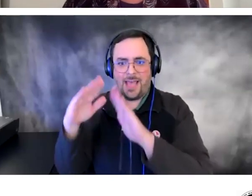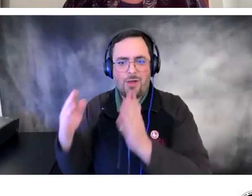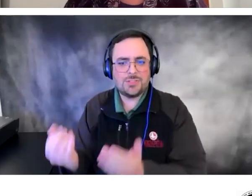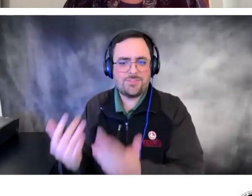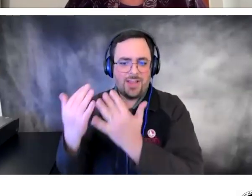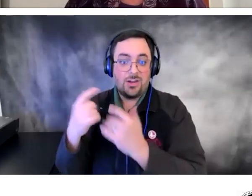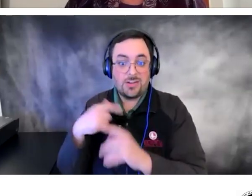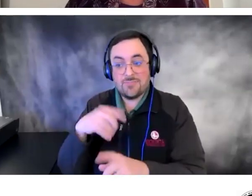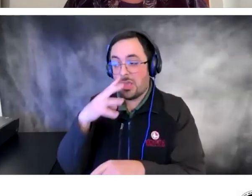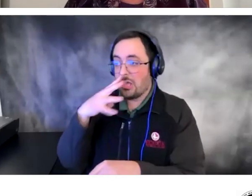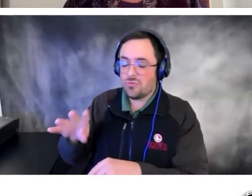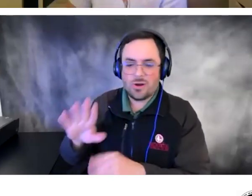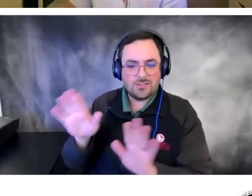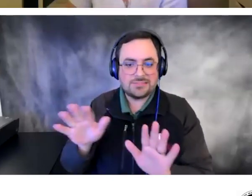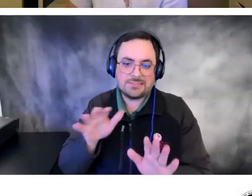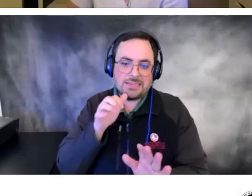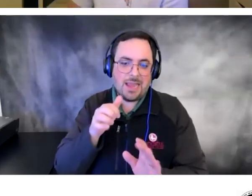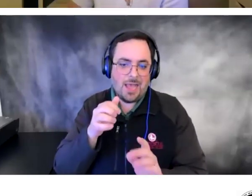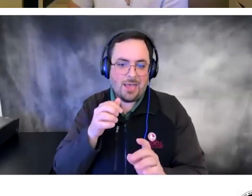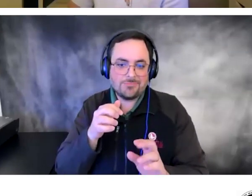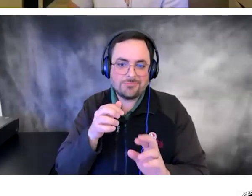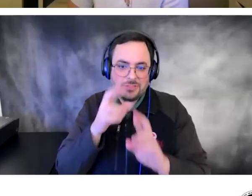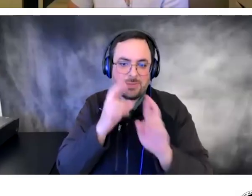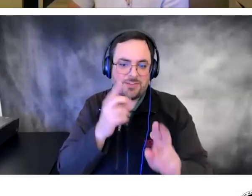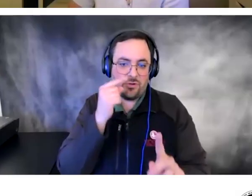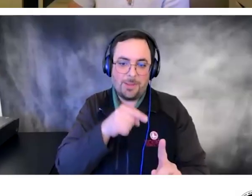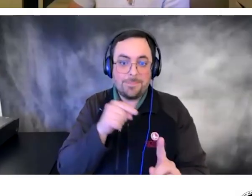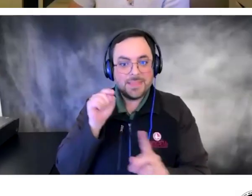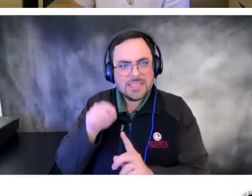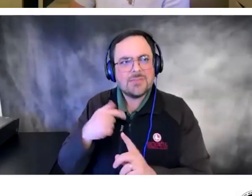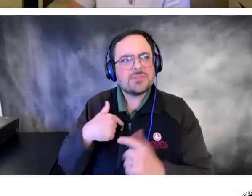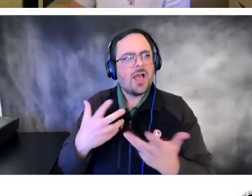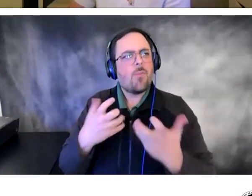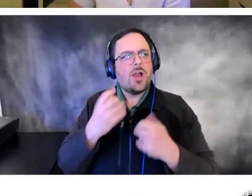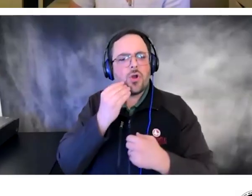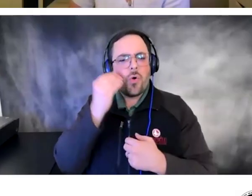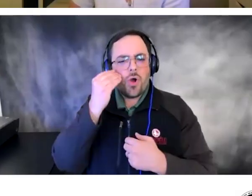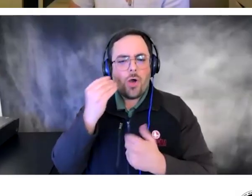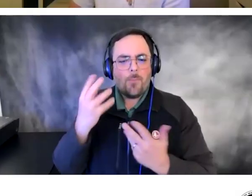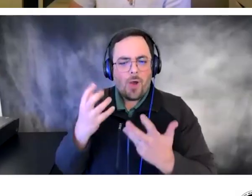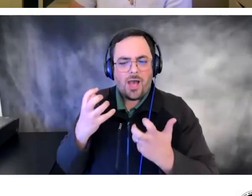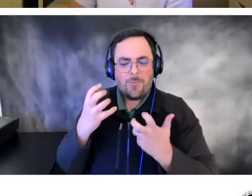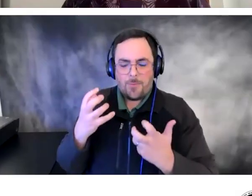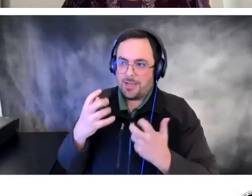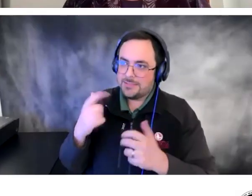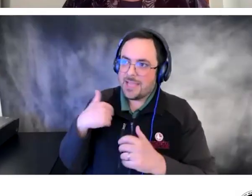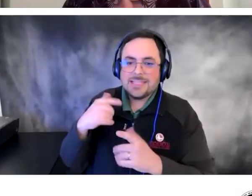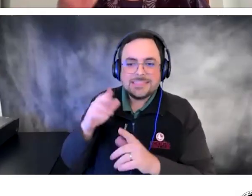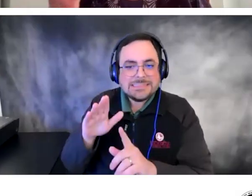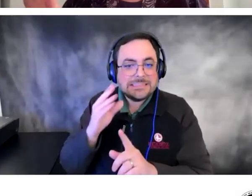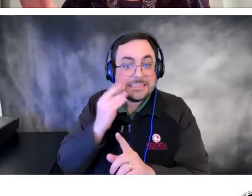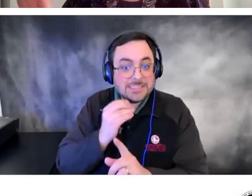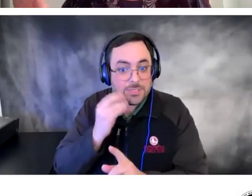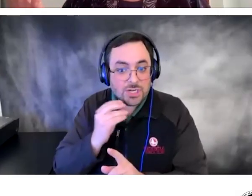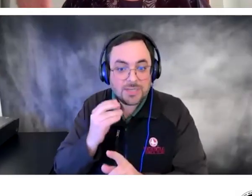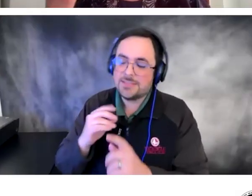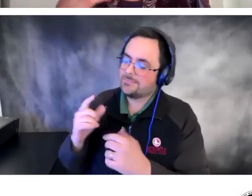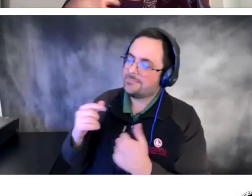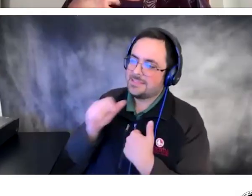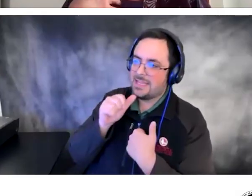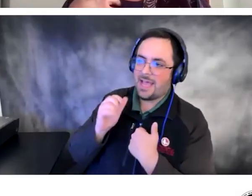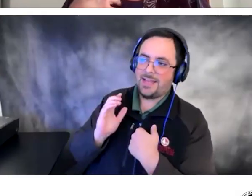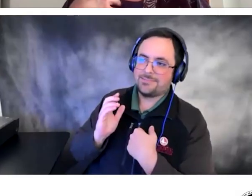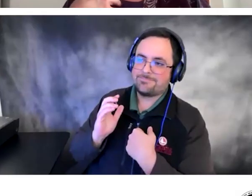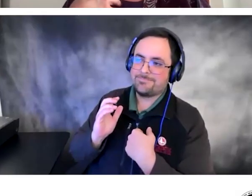is disrespectful, isn't it? absolutely, you can't ignore it because he was saying, I want to go home. Yeah. So it's lived experience, not